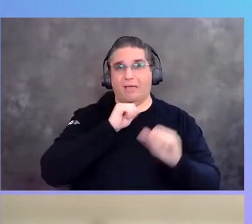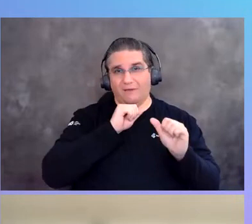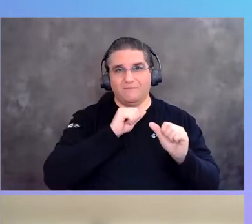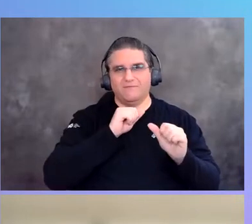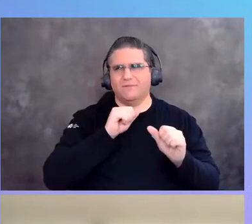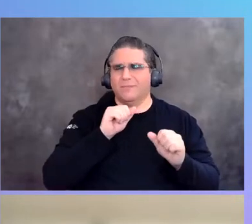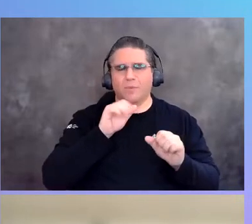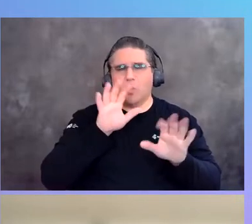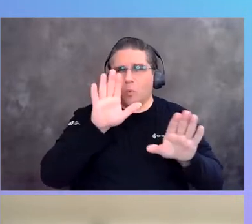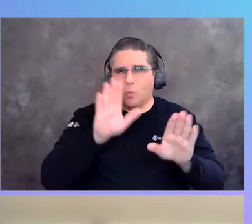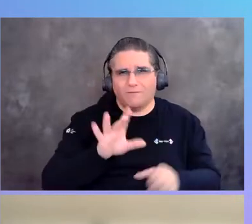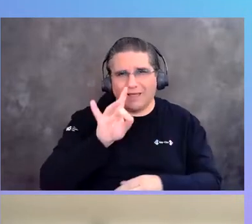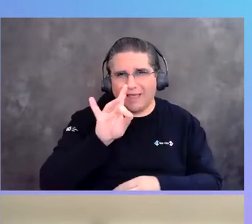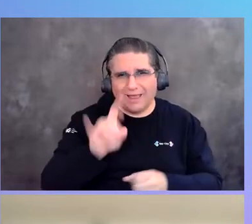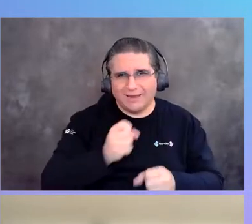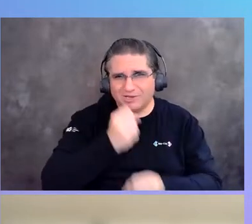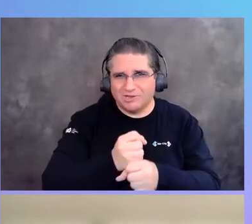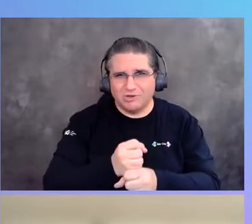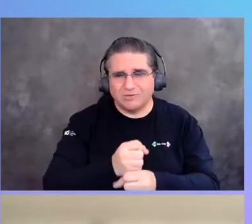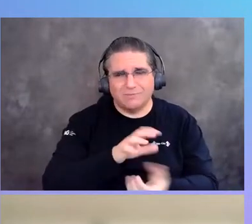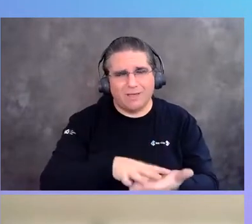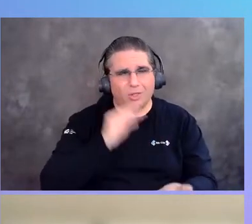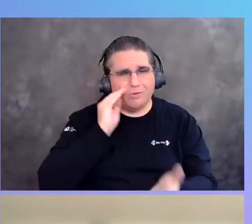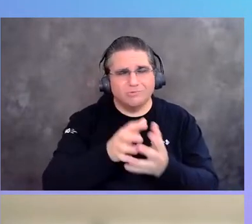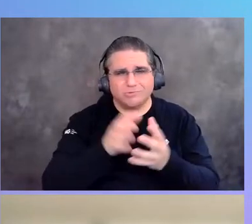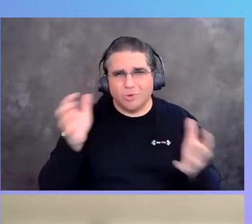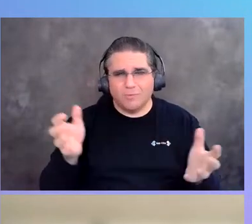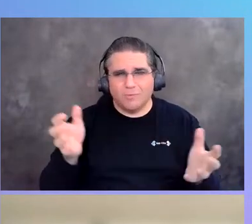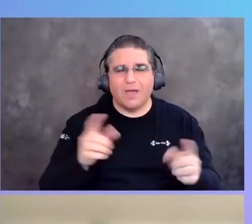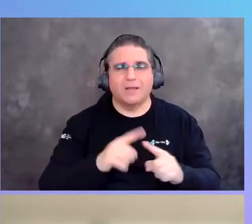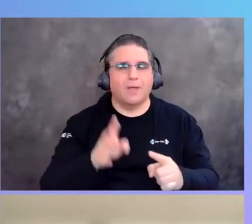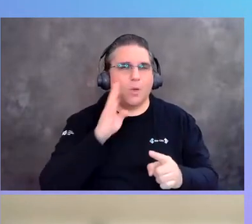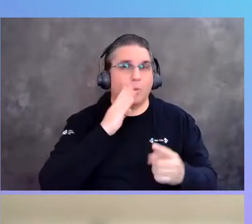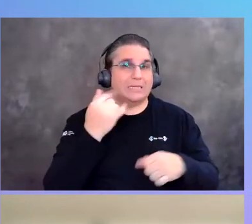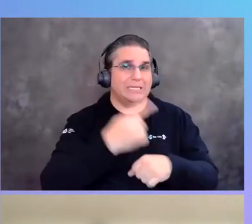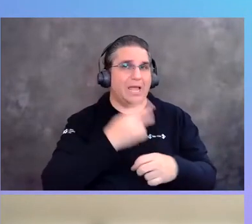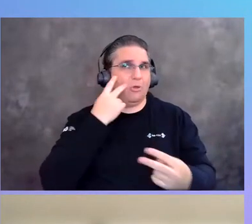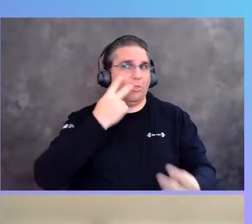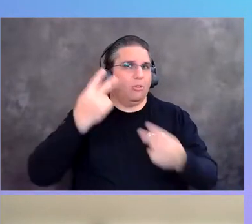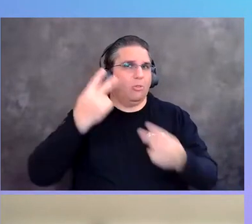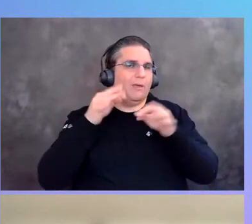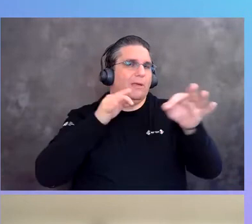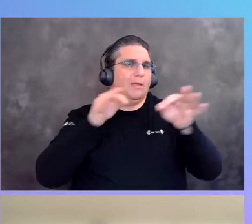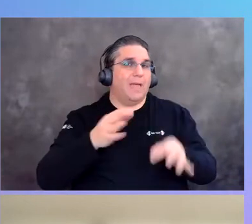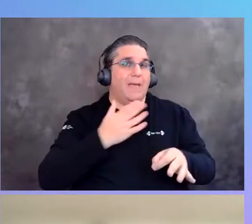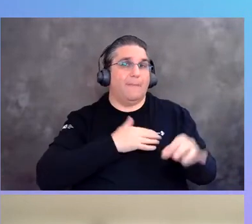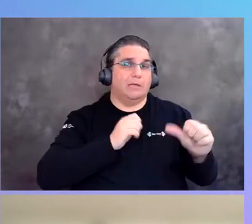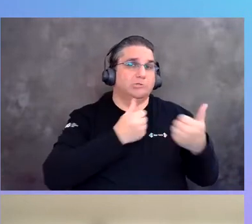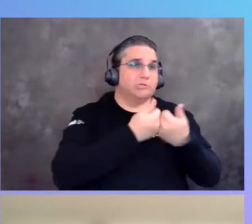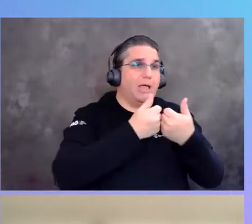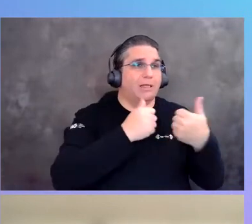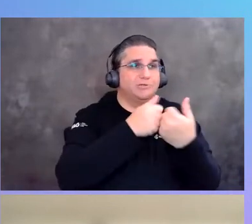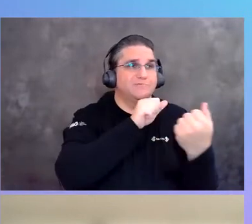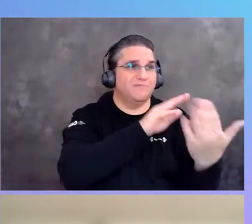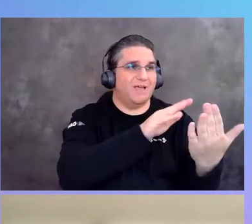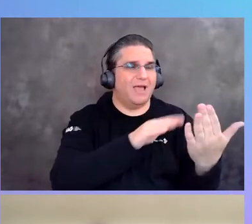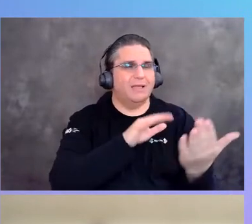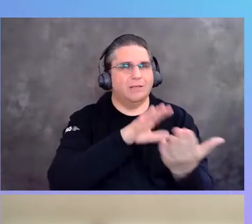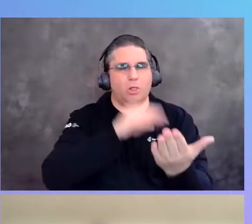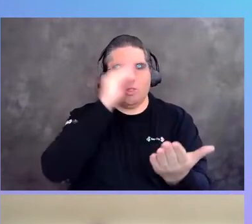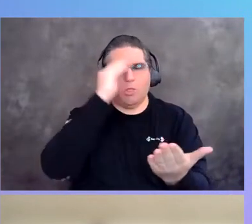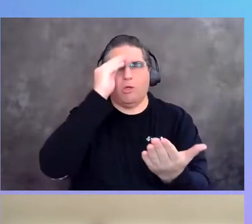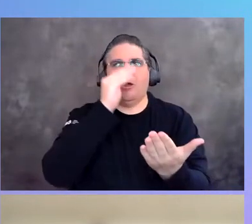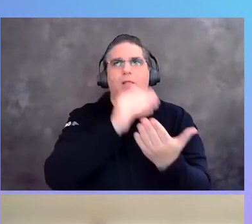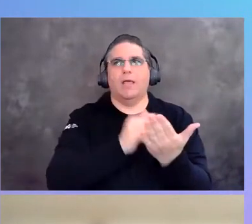much. But today I wanted to talk to you about the challenges I had and lessons learned from trying to embed accessibility. And from the